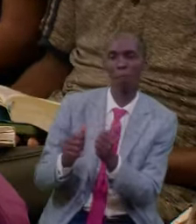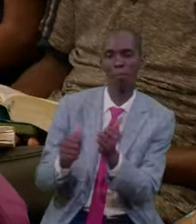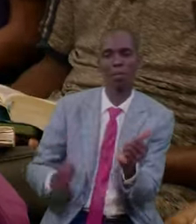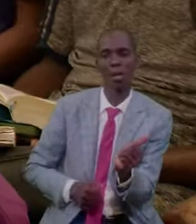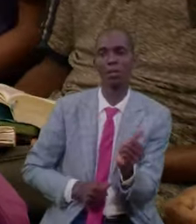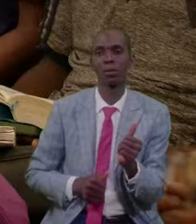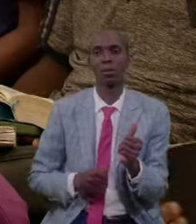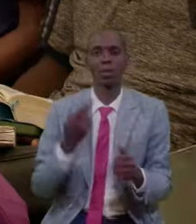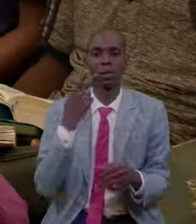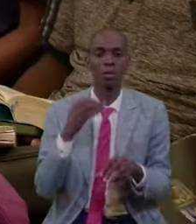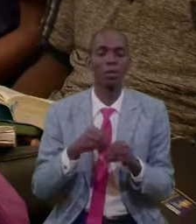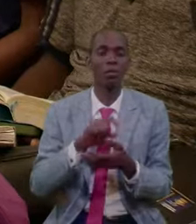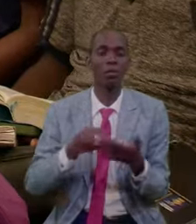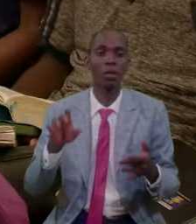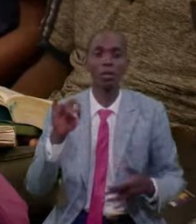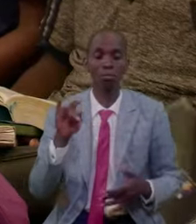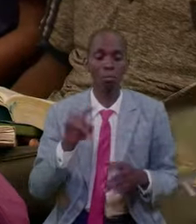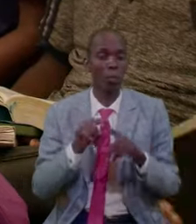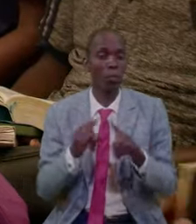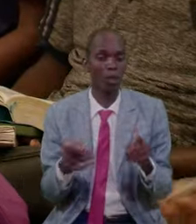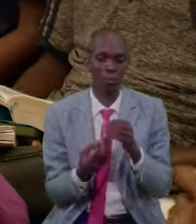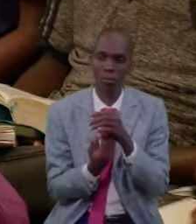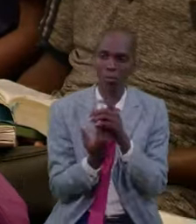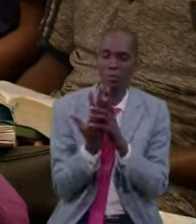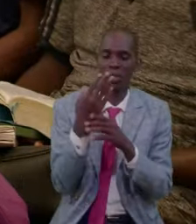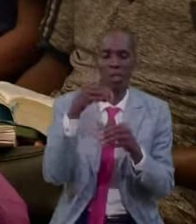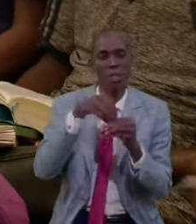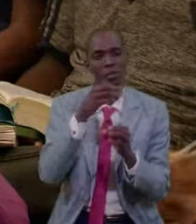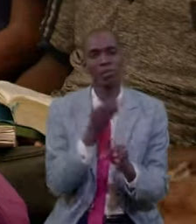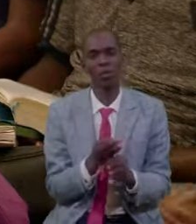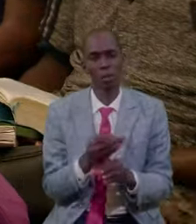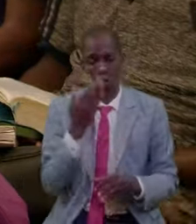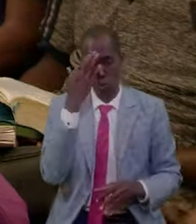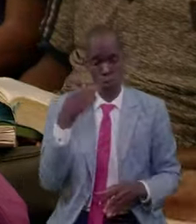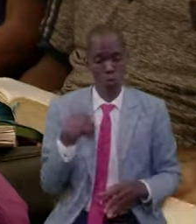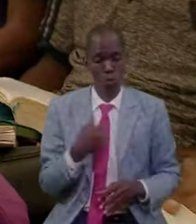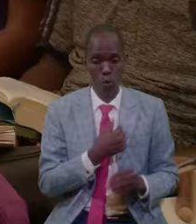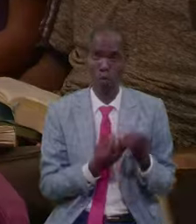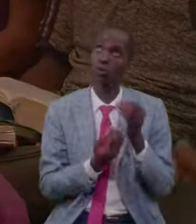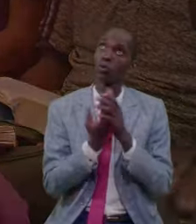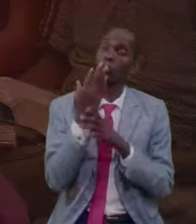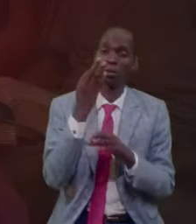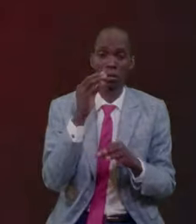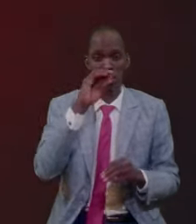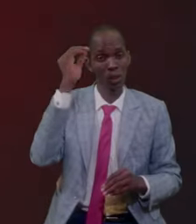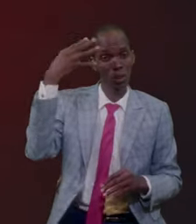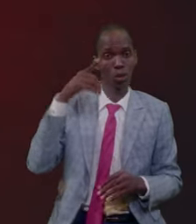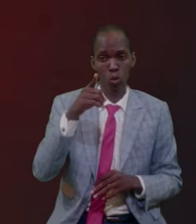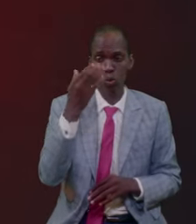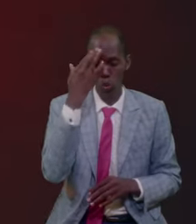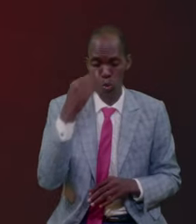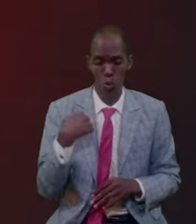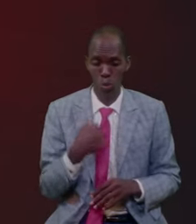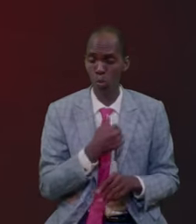verse 18, but grow in grace. Do you know we grow in grace? Do you know we grow in